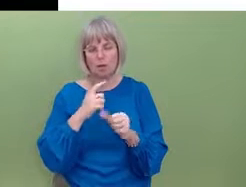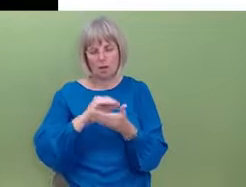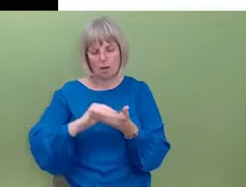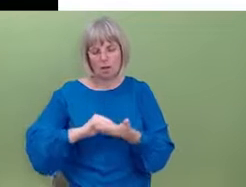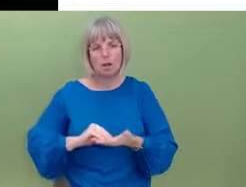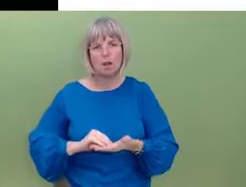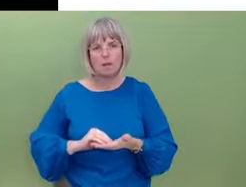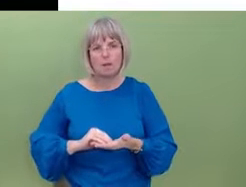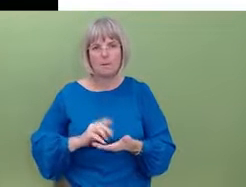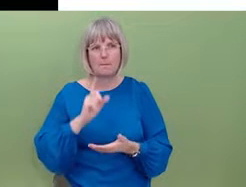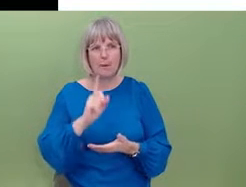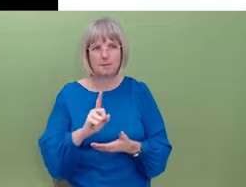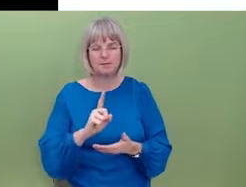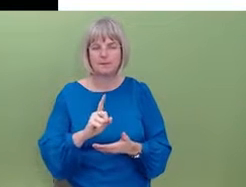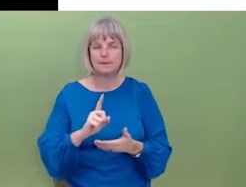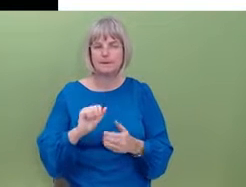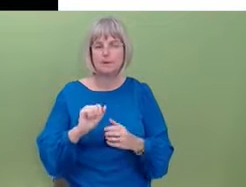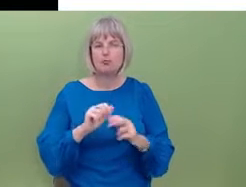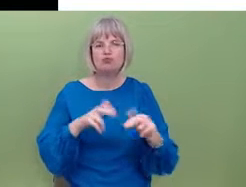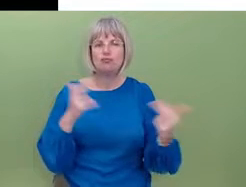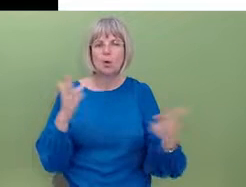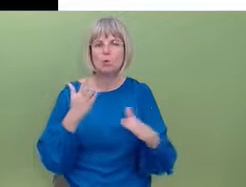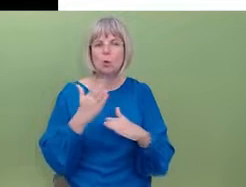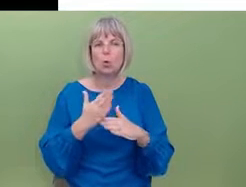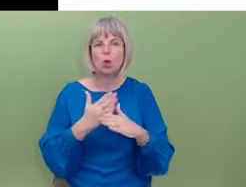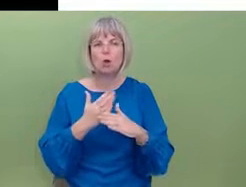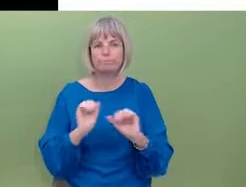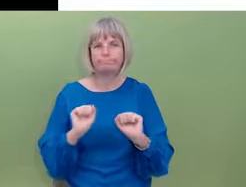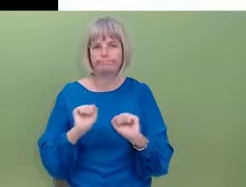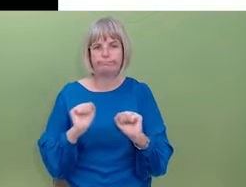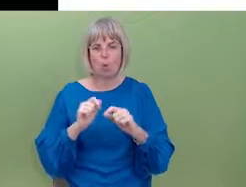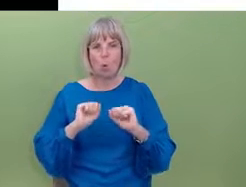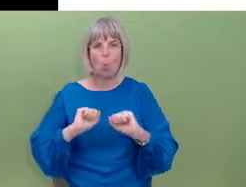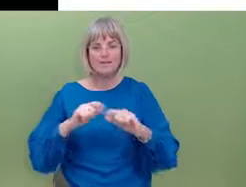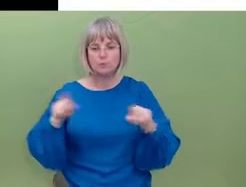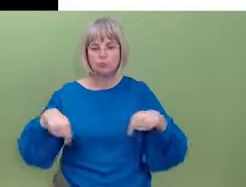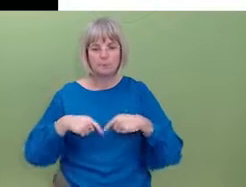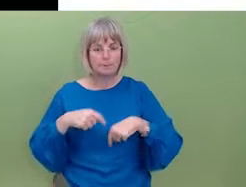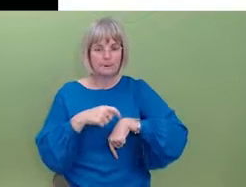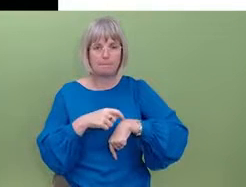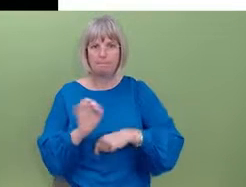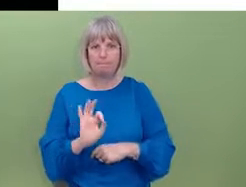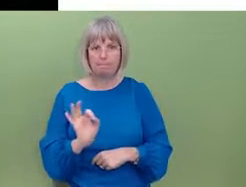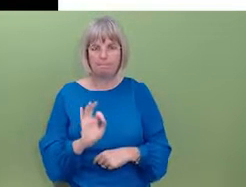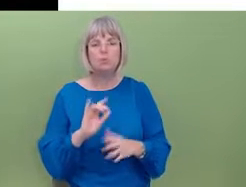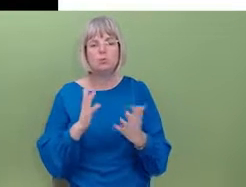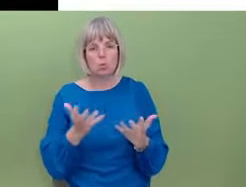with remote working, we can complete these online together, either on the phone or